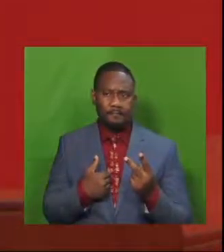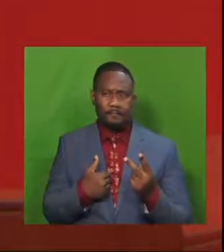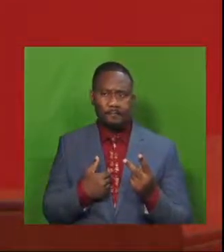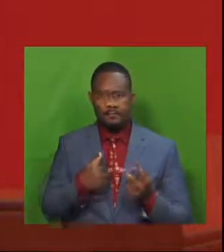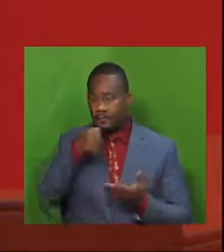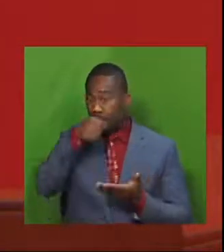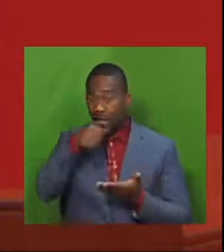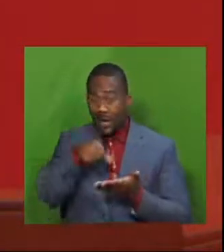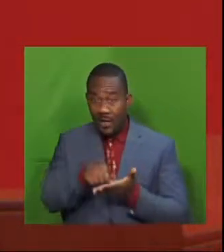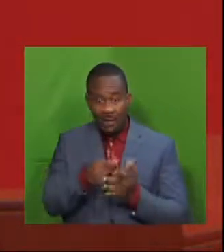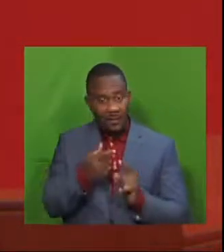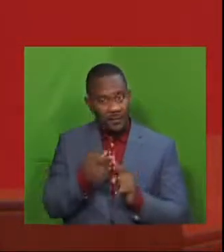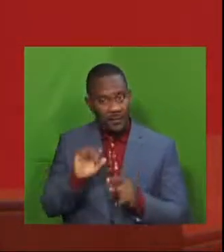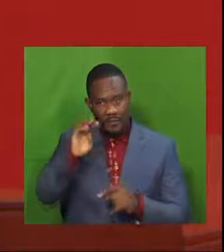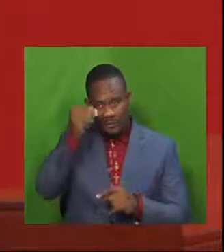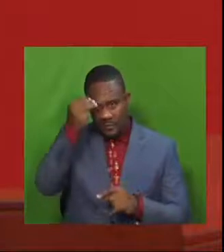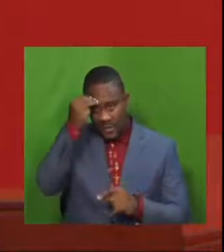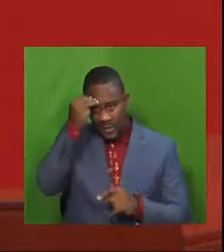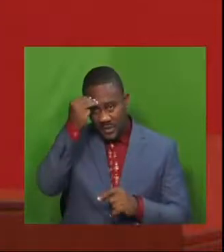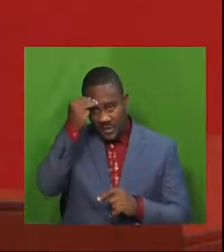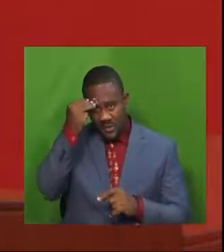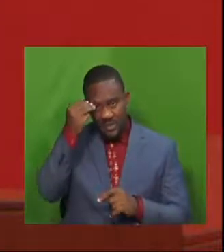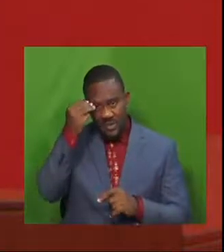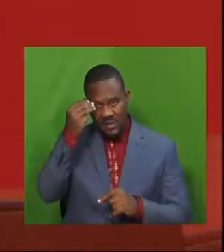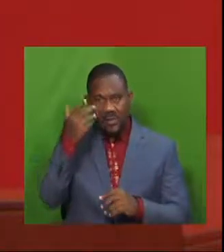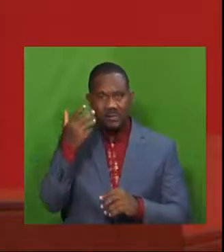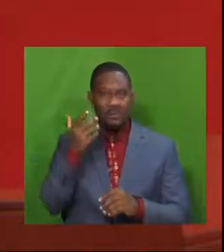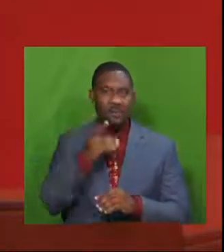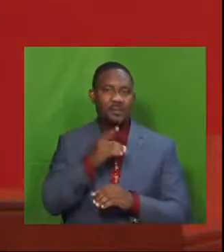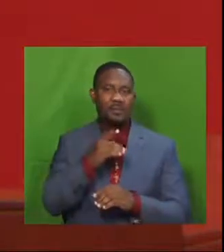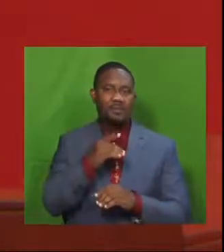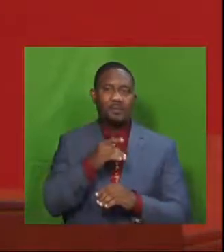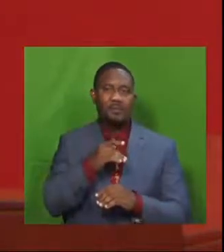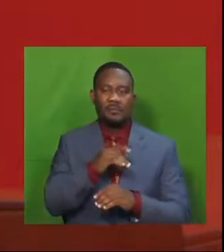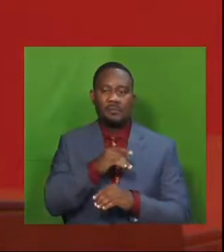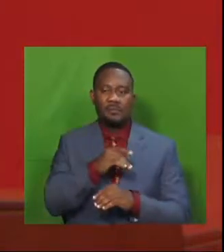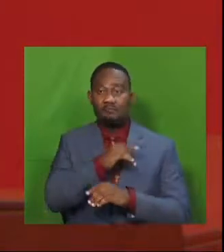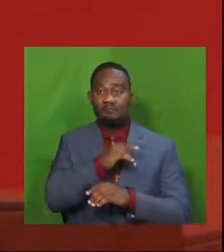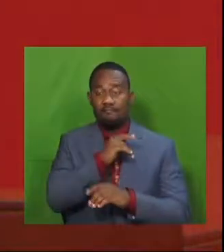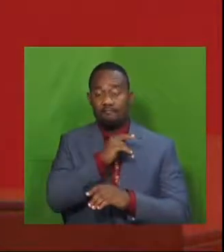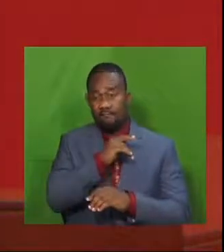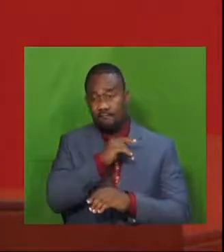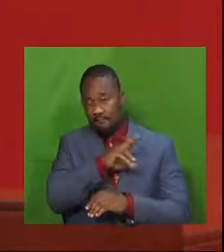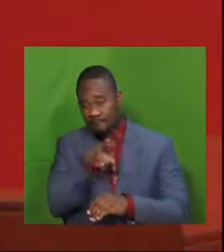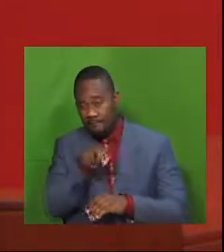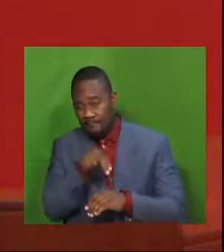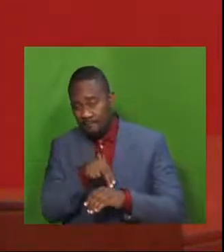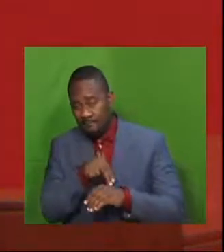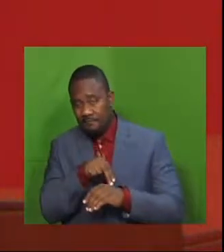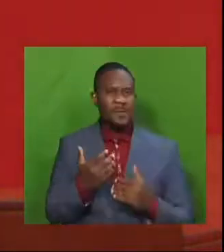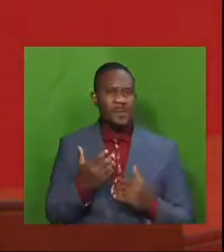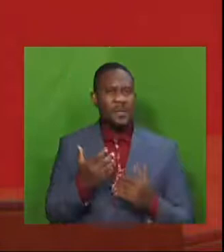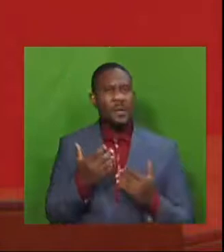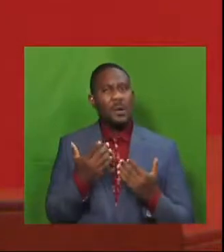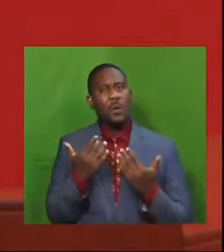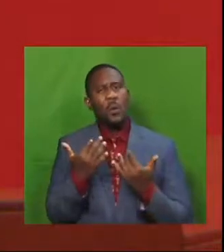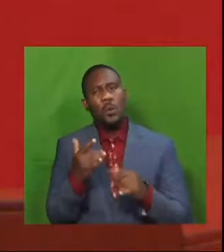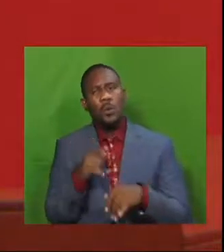letters from the Minister for Interior asking for some time to